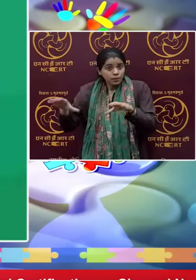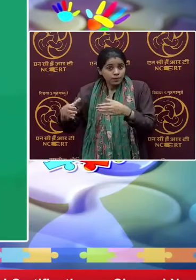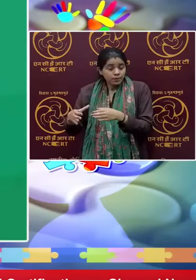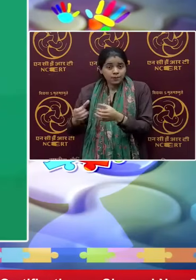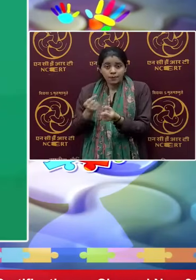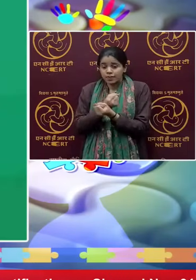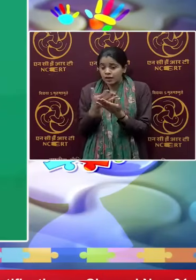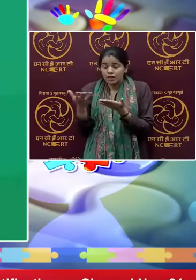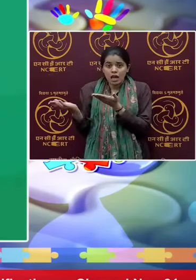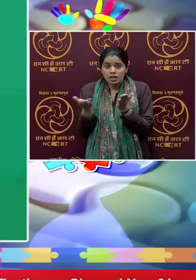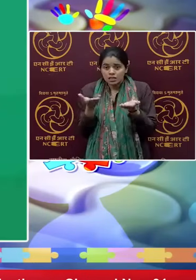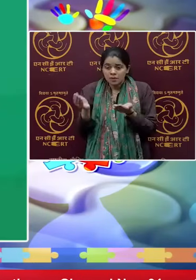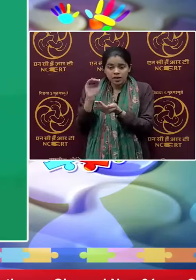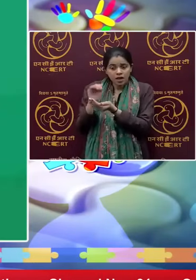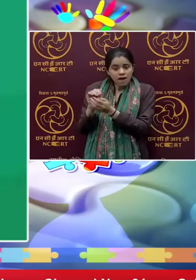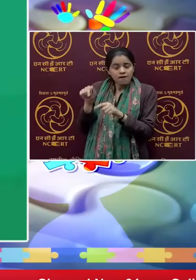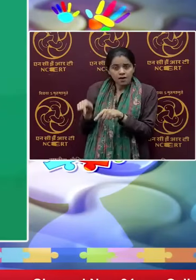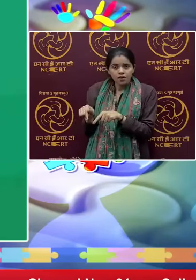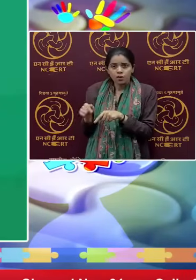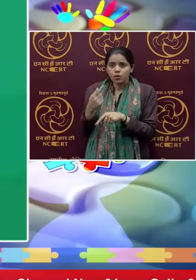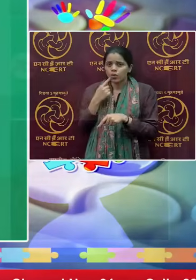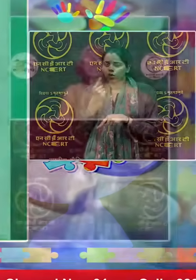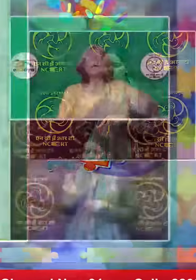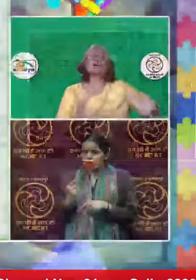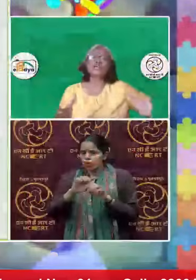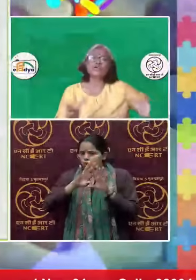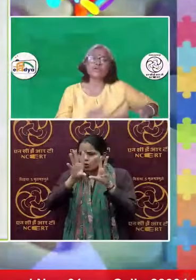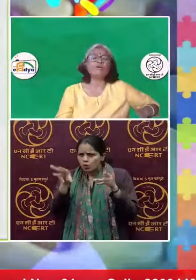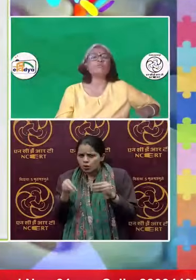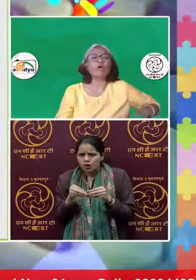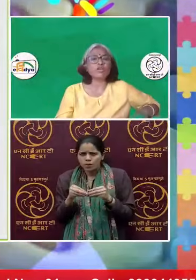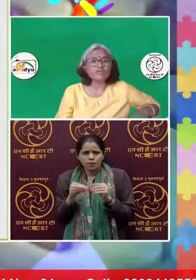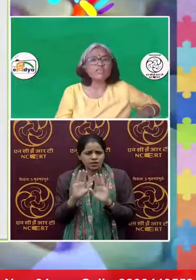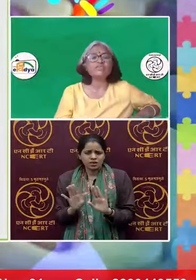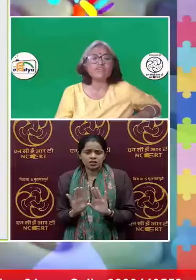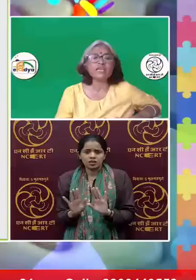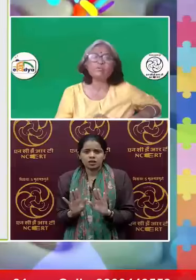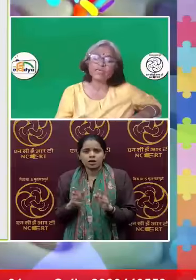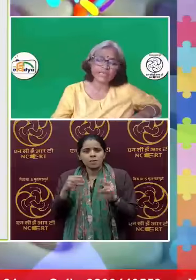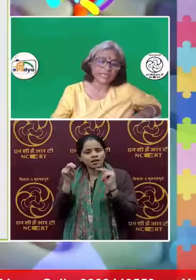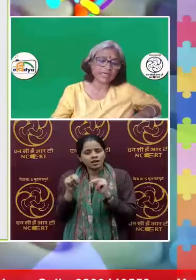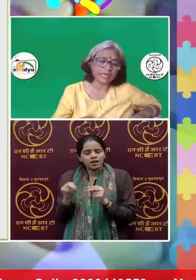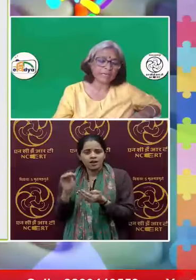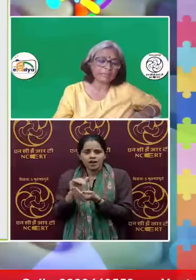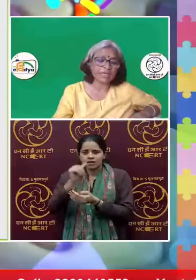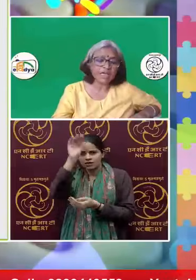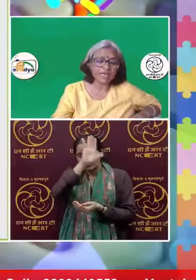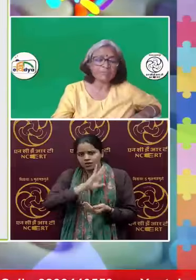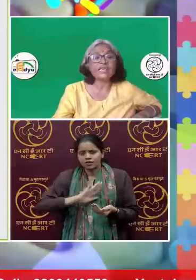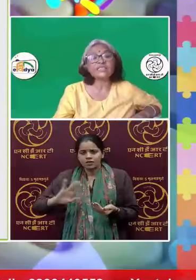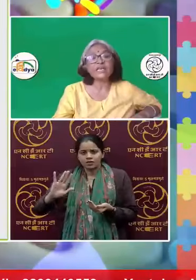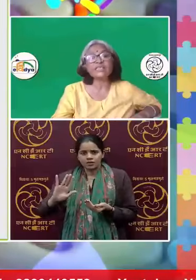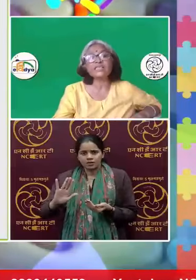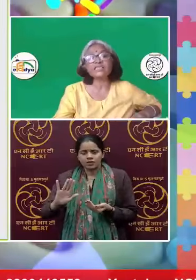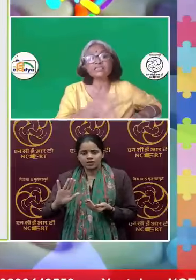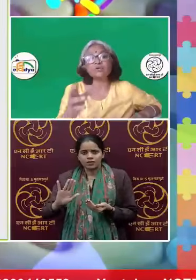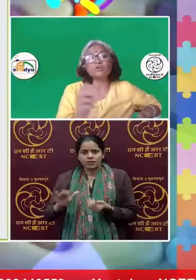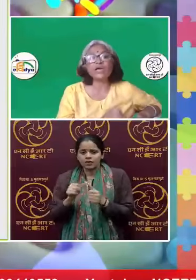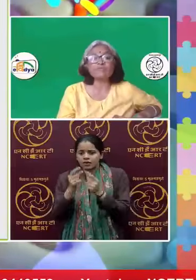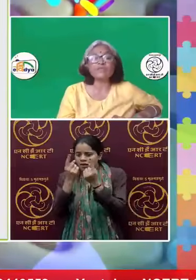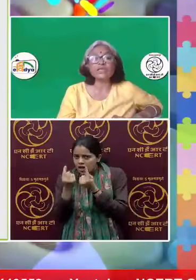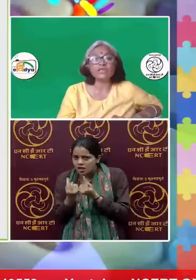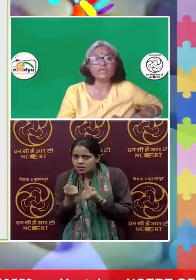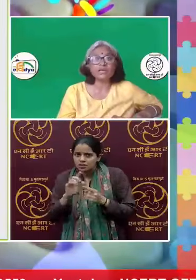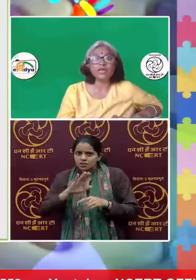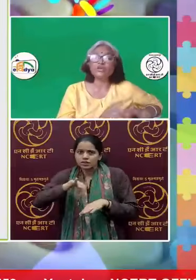many services which is available. I'm not saying everything is Yeah. hunky dory, but whatever is available in India can be assessed